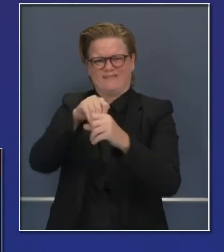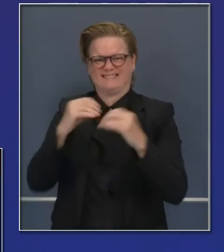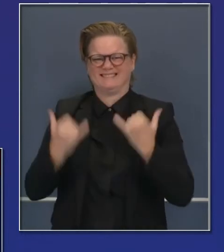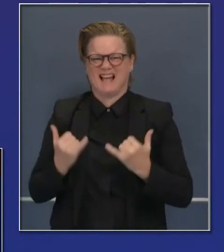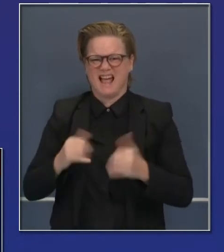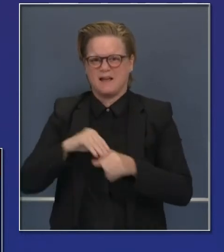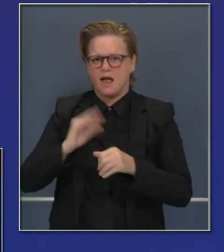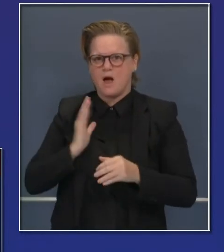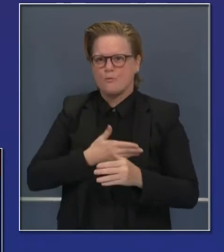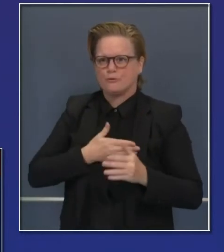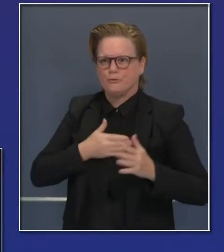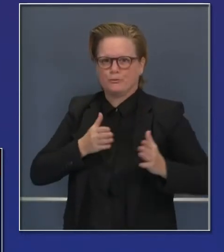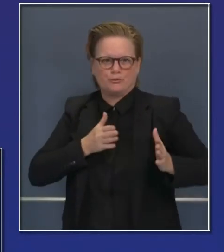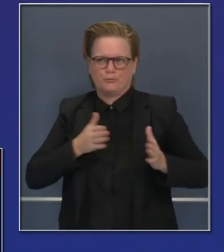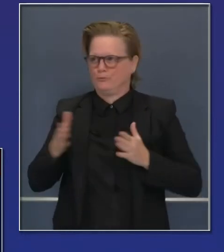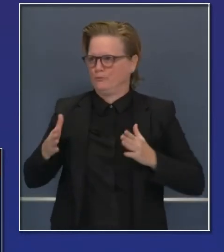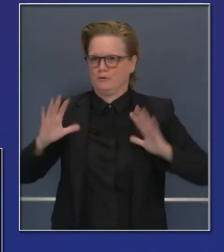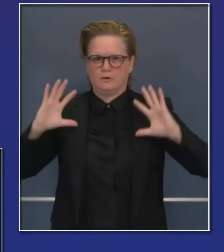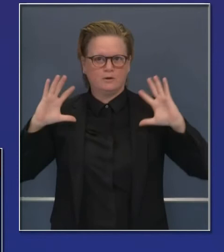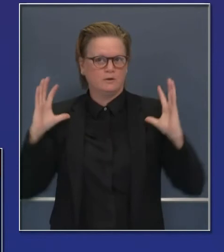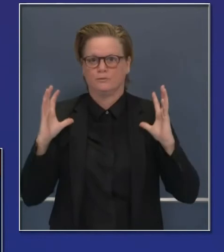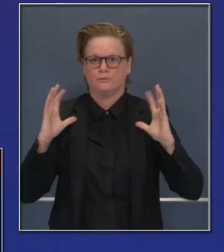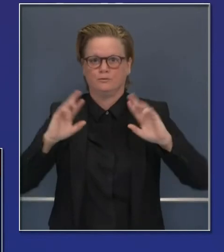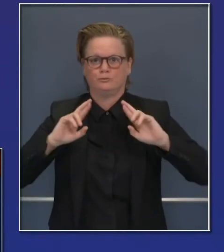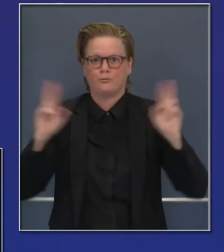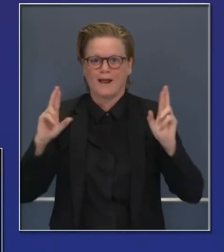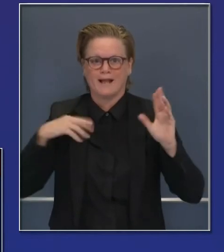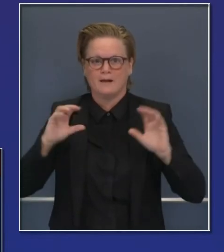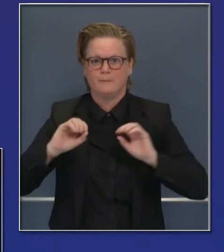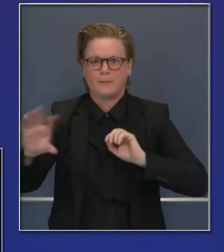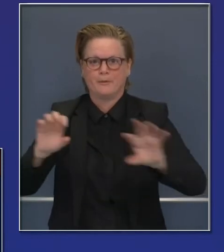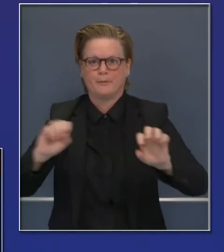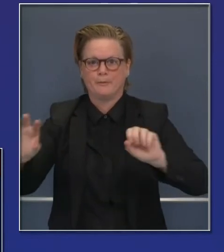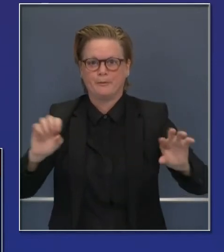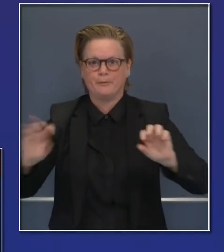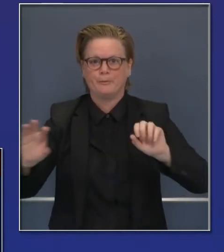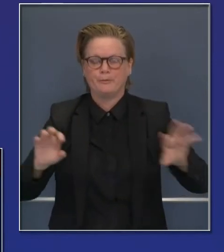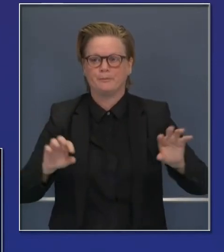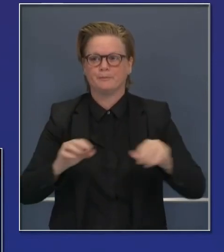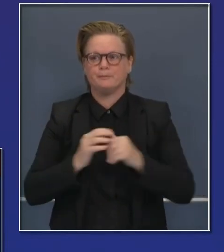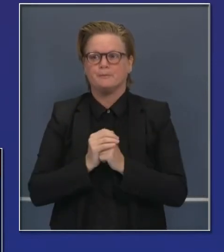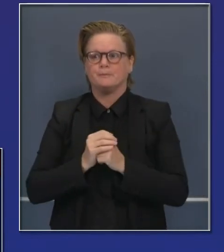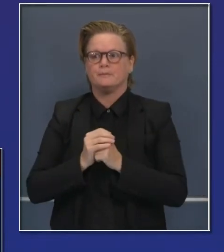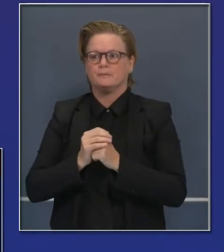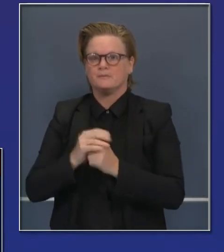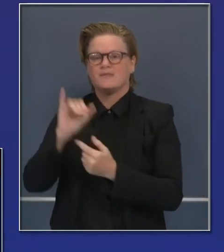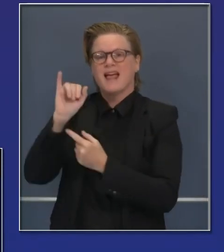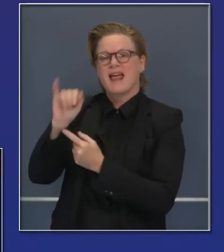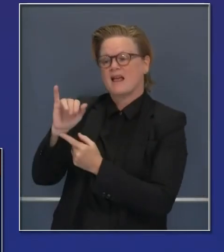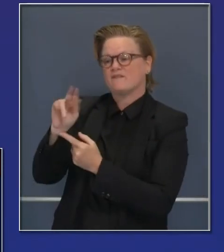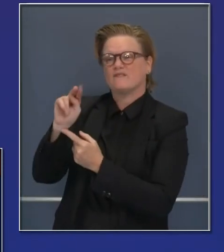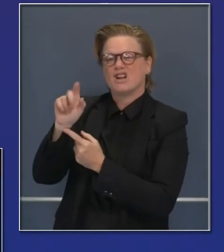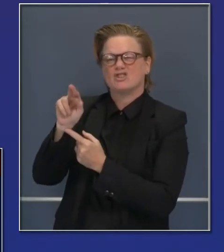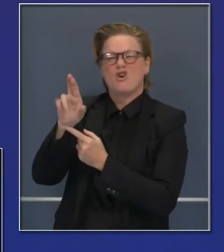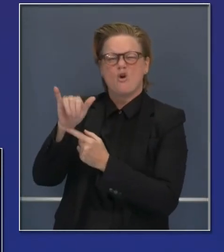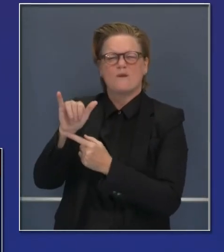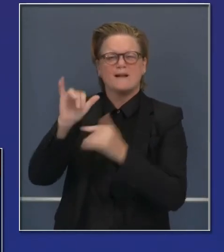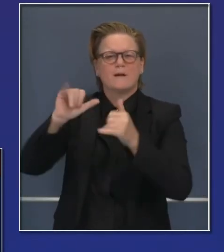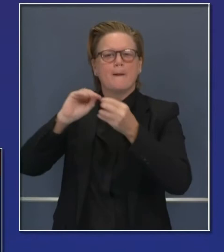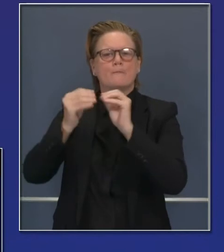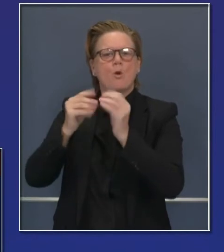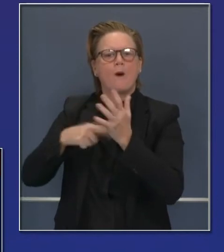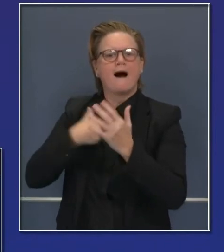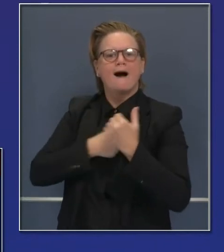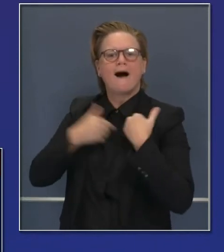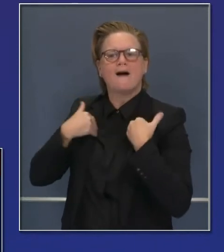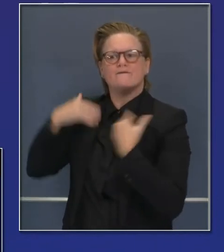speaking of inventory, I wanted to update all of you on the availability of ventilators. Critical. When we talk about ICUs,